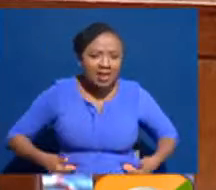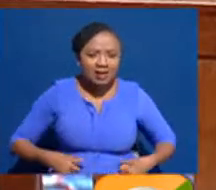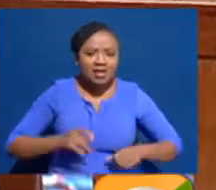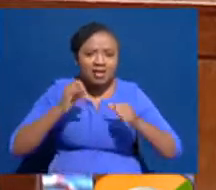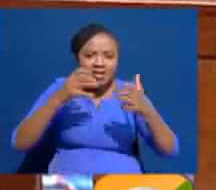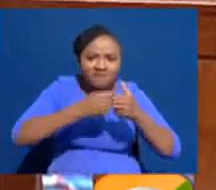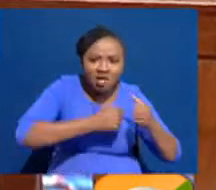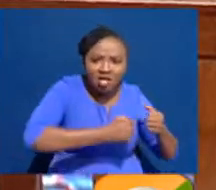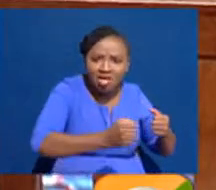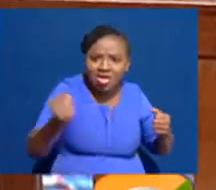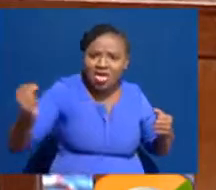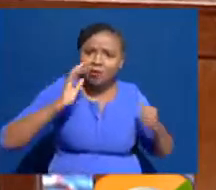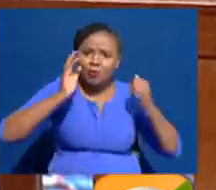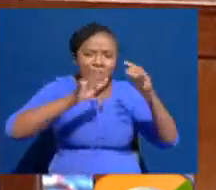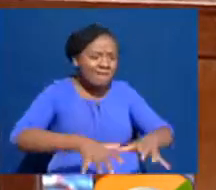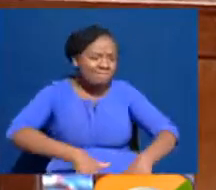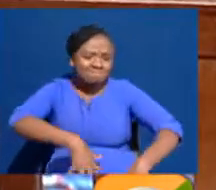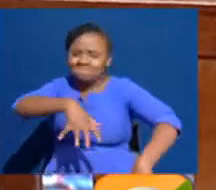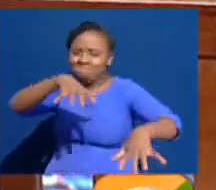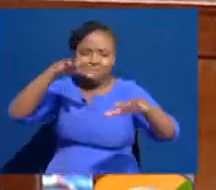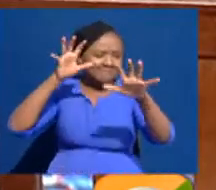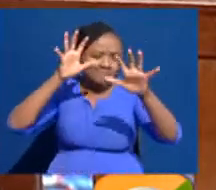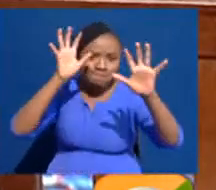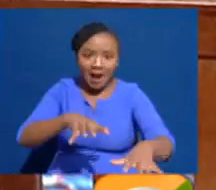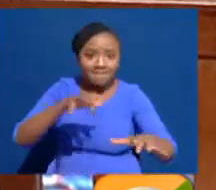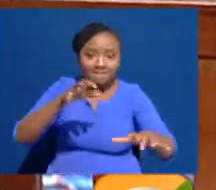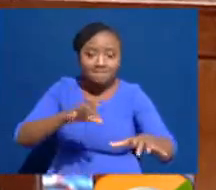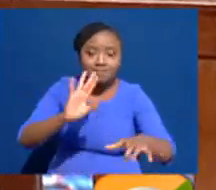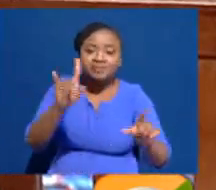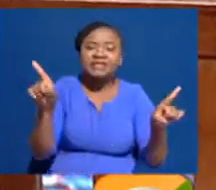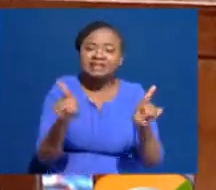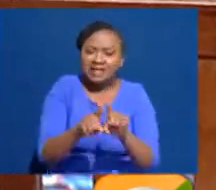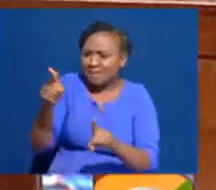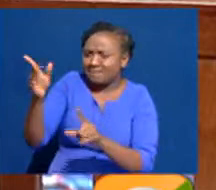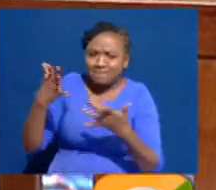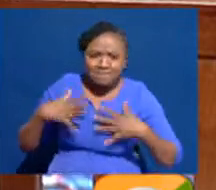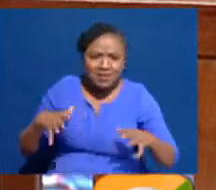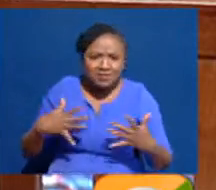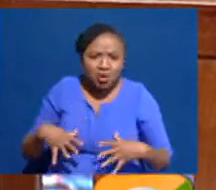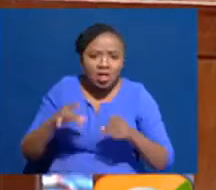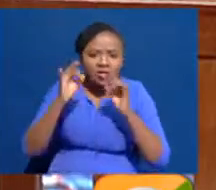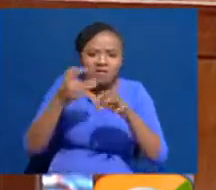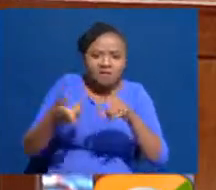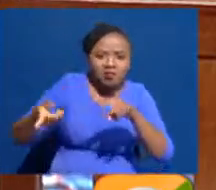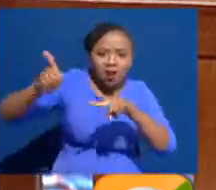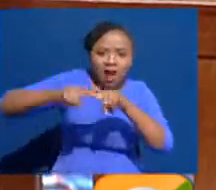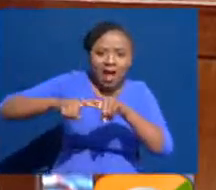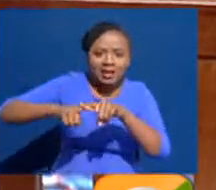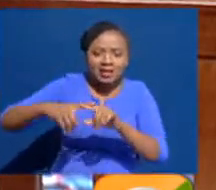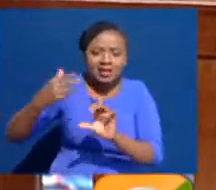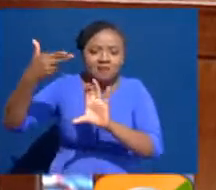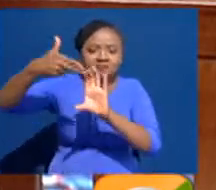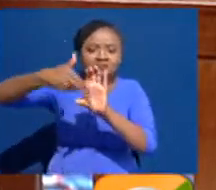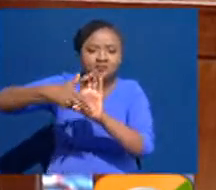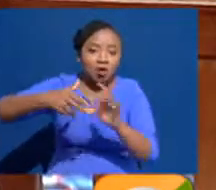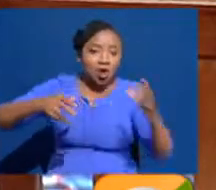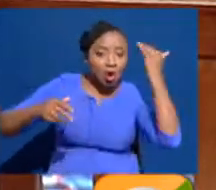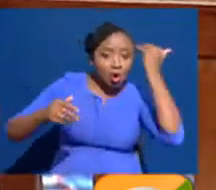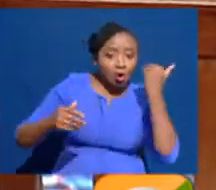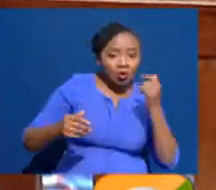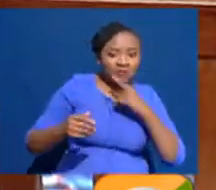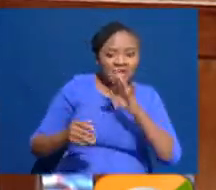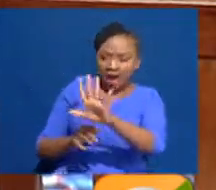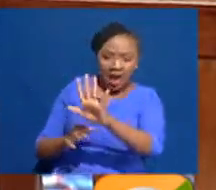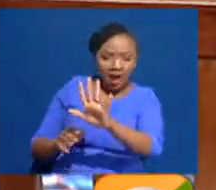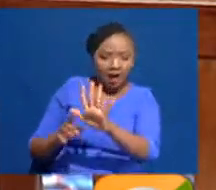itself. You increase fuel levy. When you increase fuel levy, the court says suspend that act. But you think you're